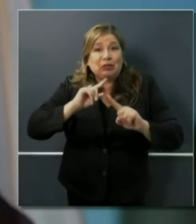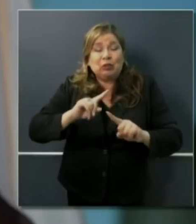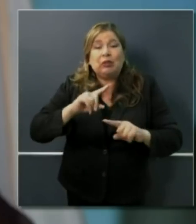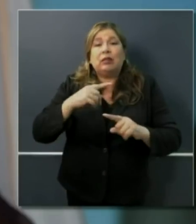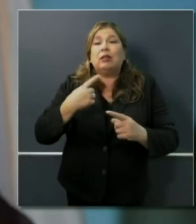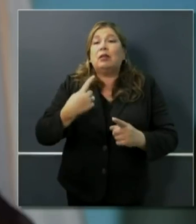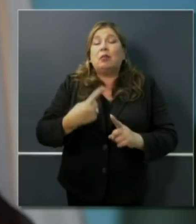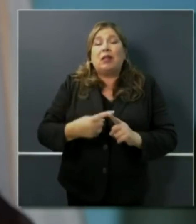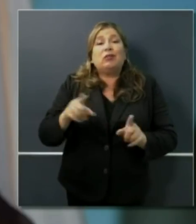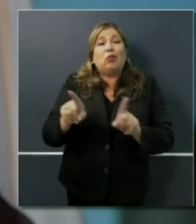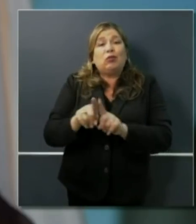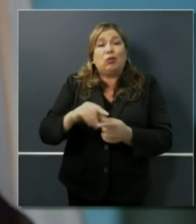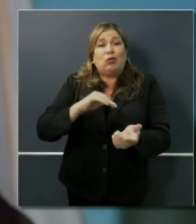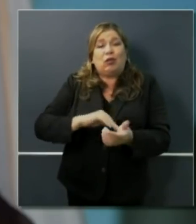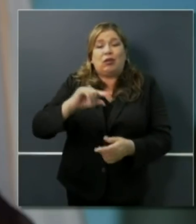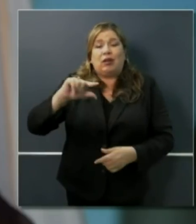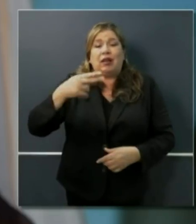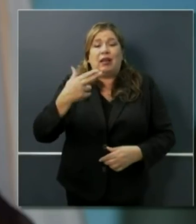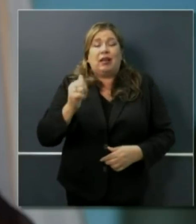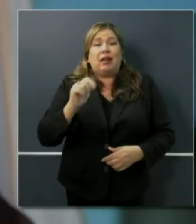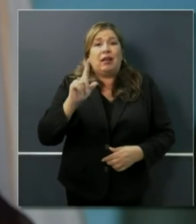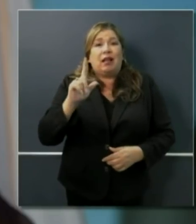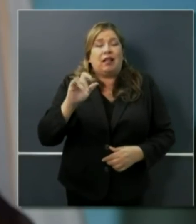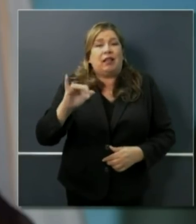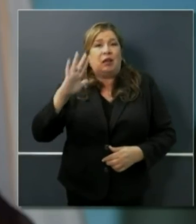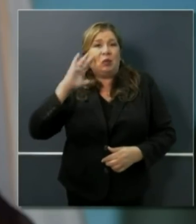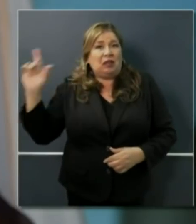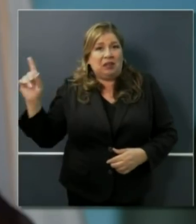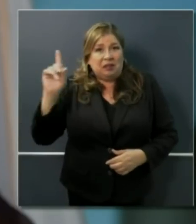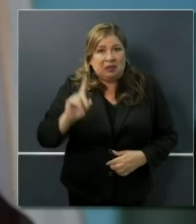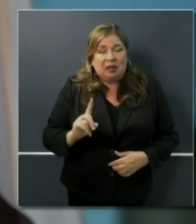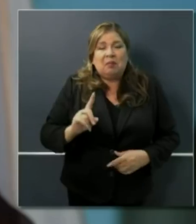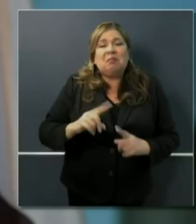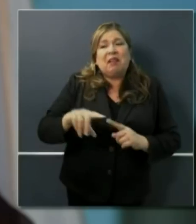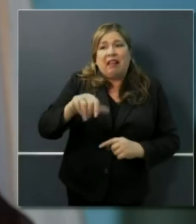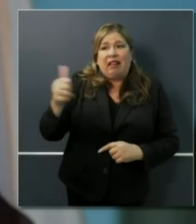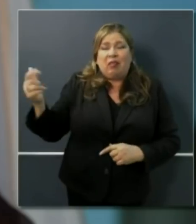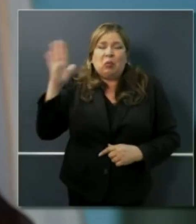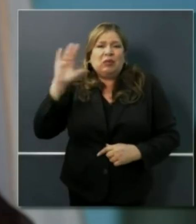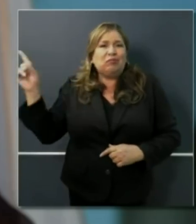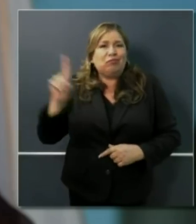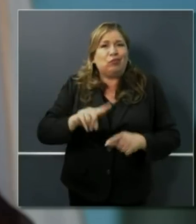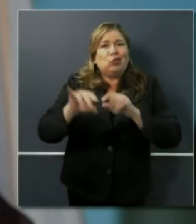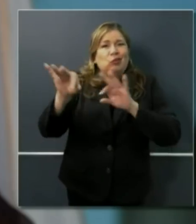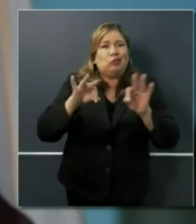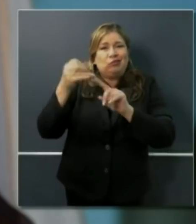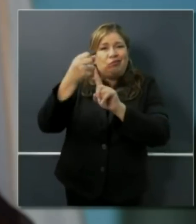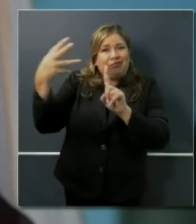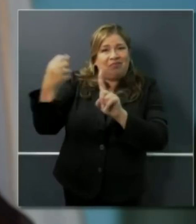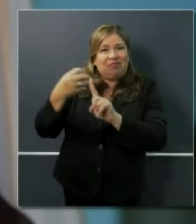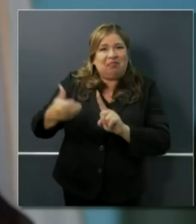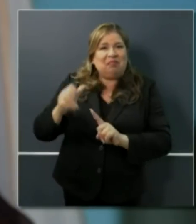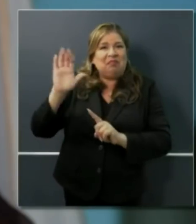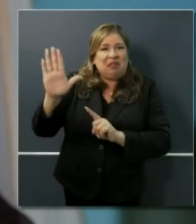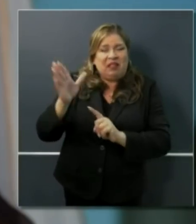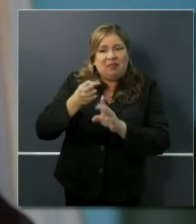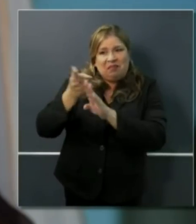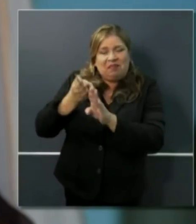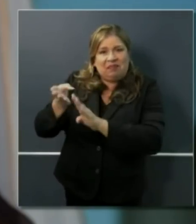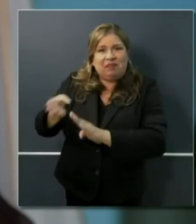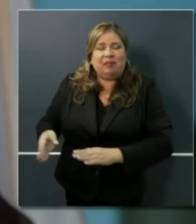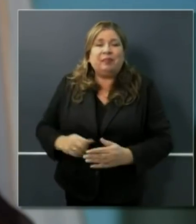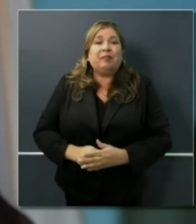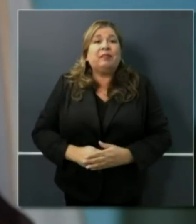from Dr. Galley and others that are present here today. But the framework is predicated on the ability to do